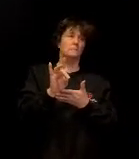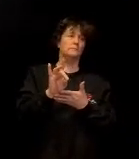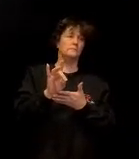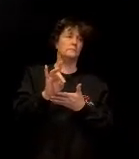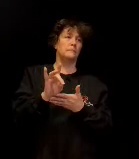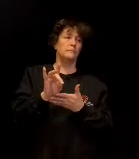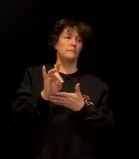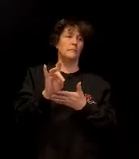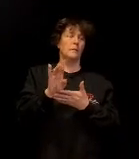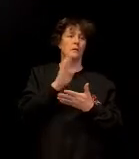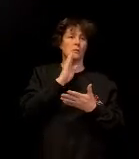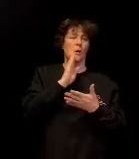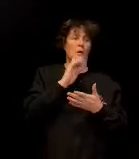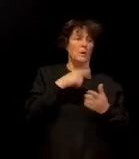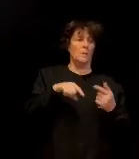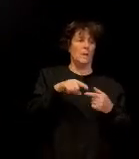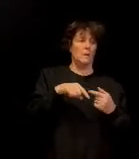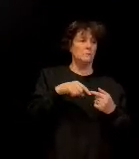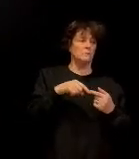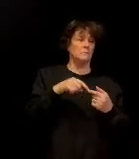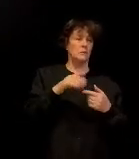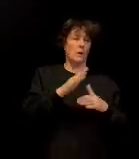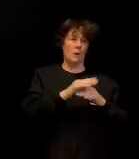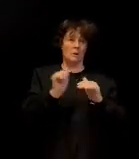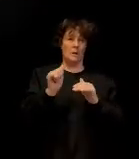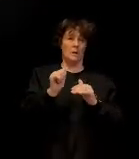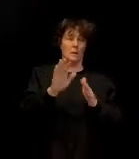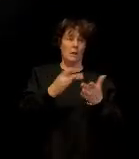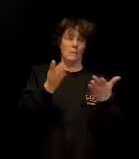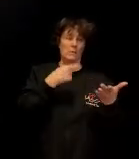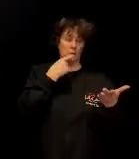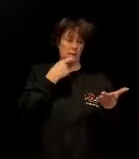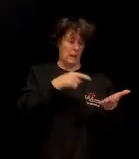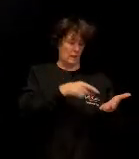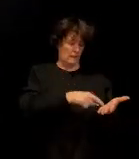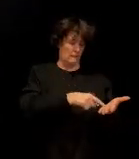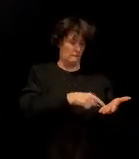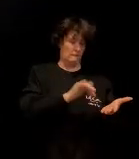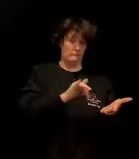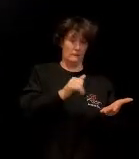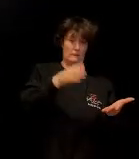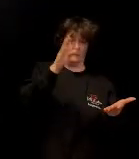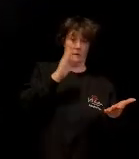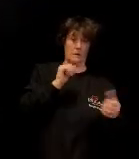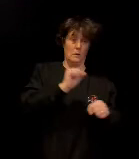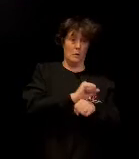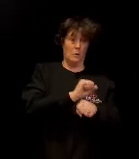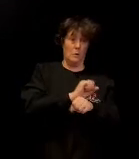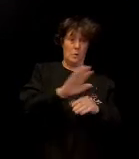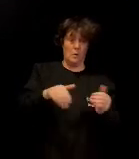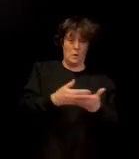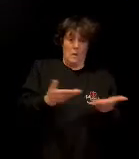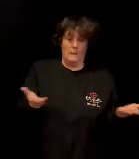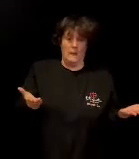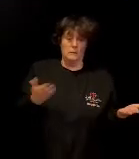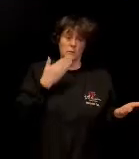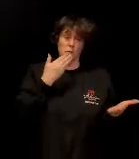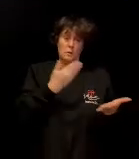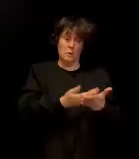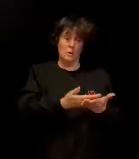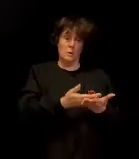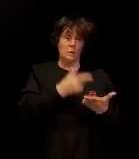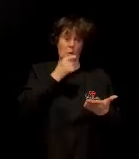28. When you're talking about our callings, the Bible basically says here that God works all the good things out for us that are